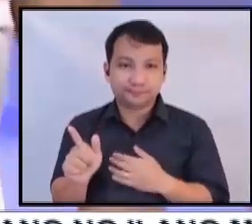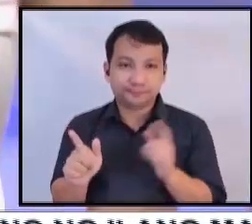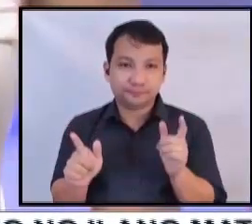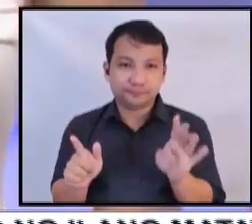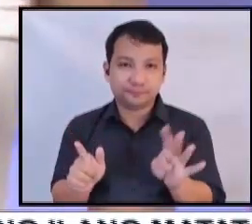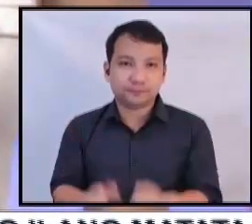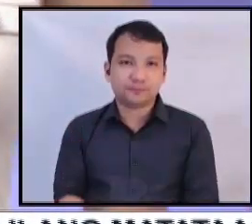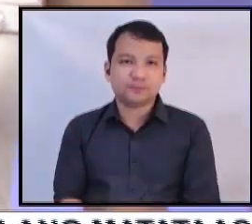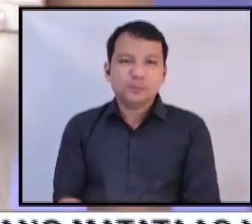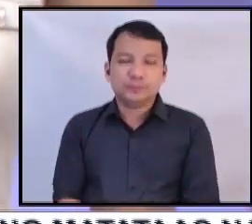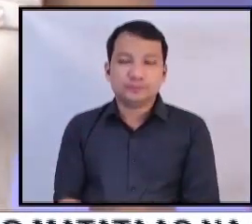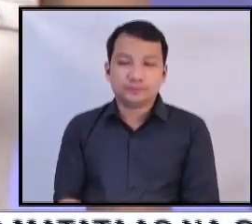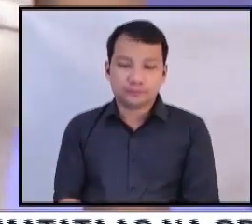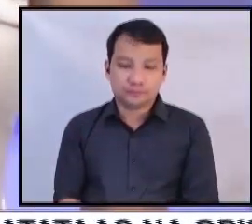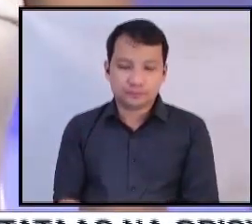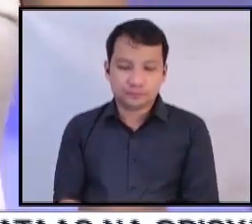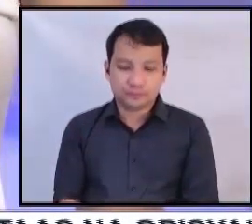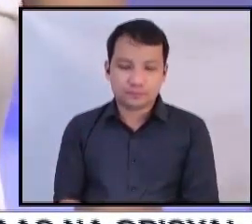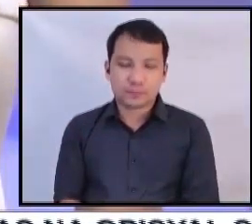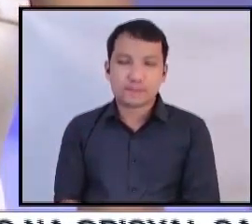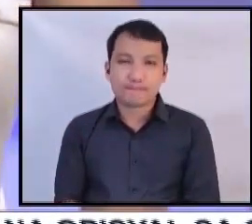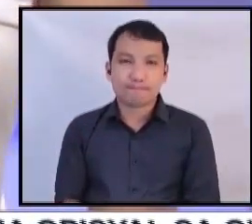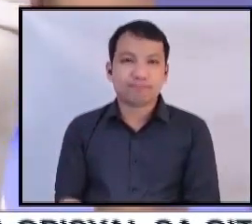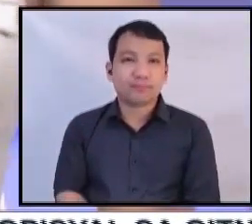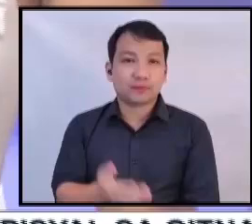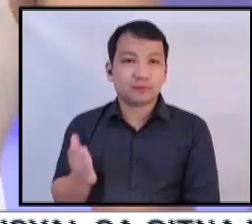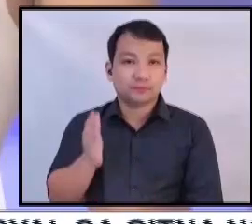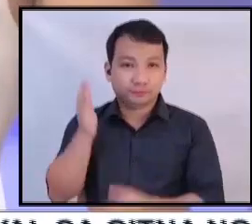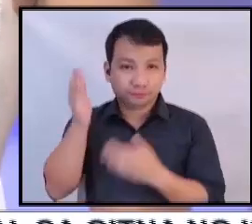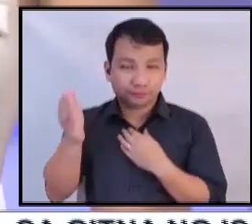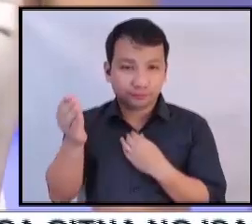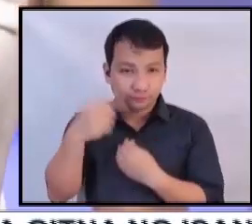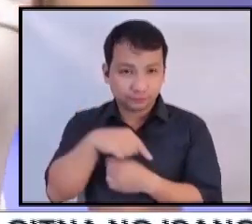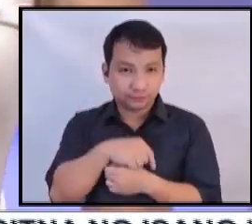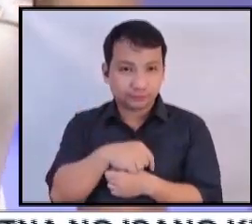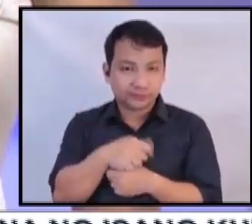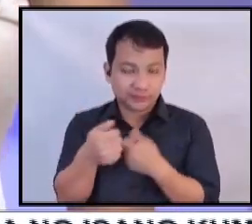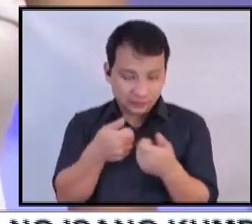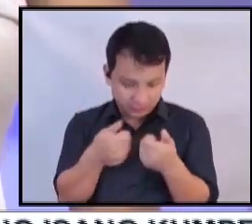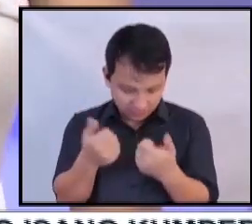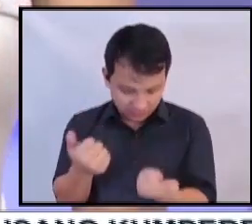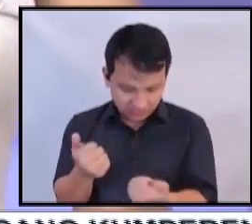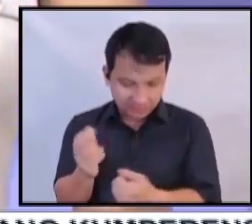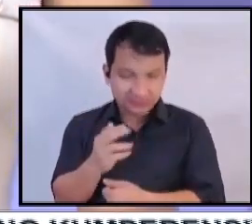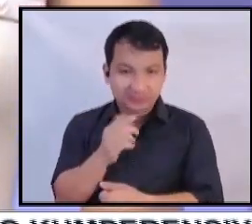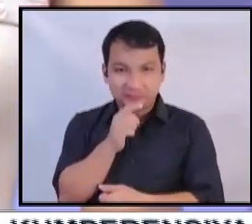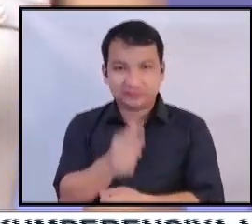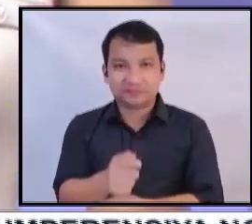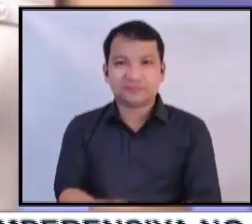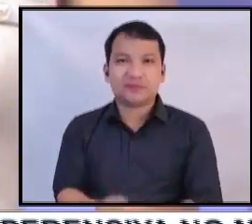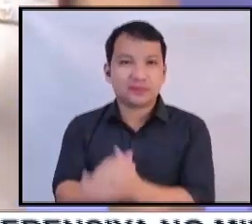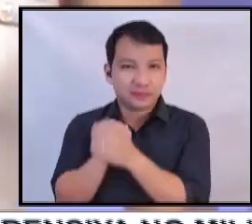2024. Thank you. And good luck sa mga future endeavors at sa mga competition ninyo. Oh, congratulations na in advance.